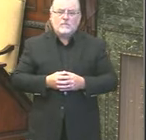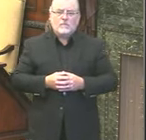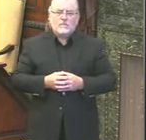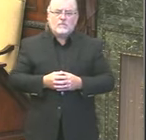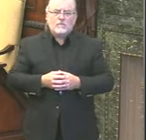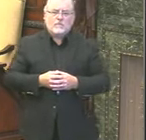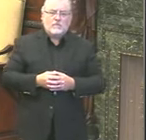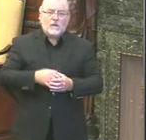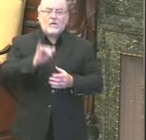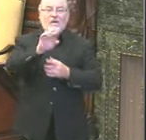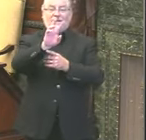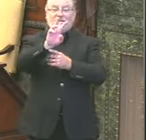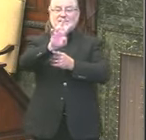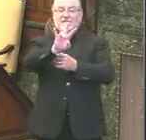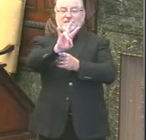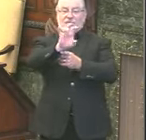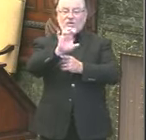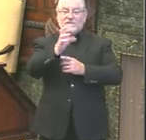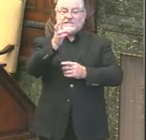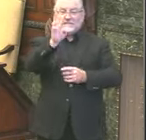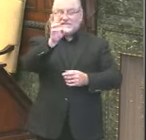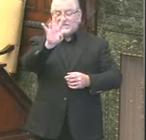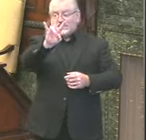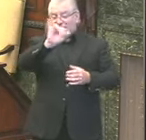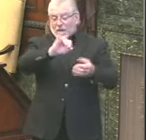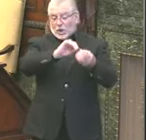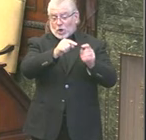residents. I talk a little bit about testing.